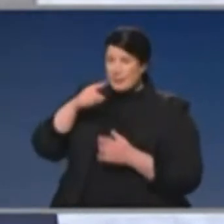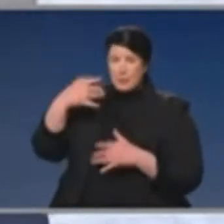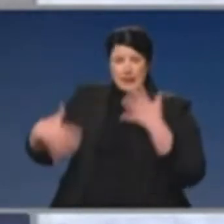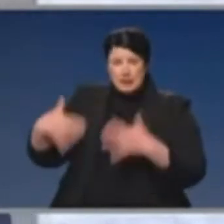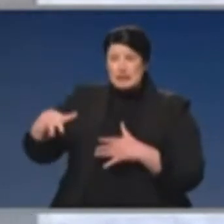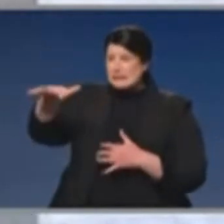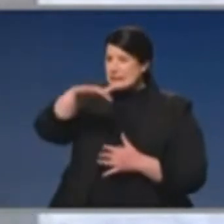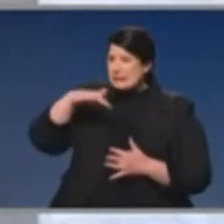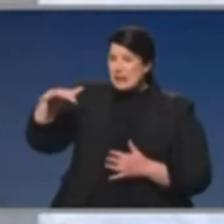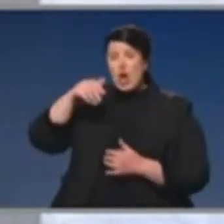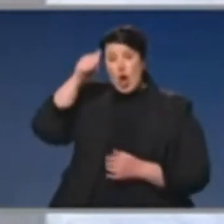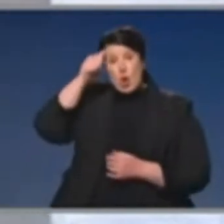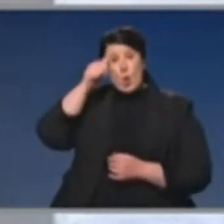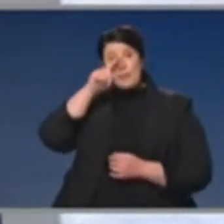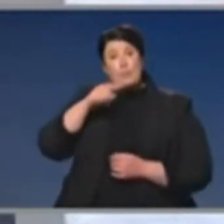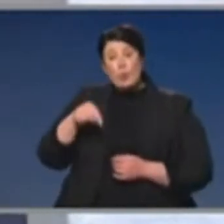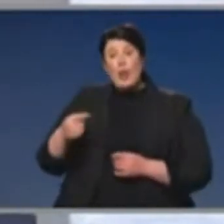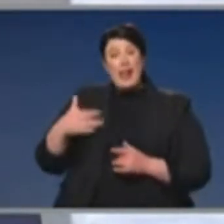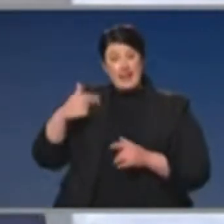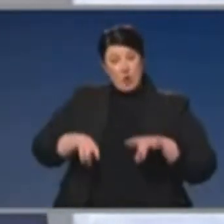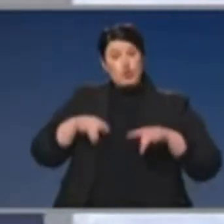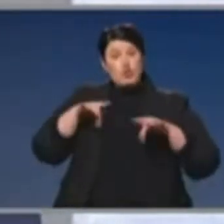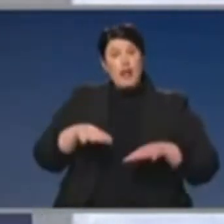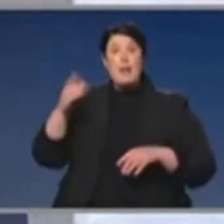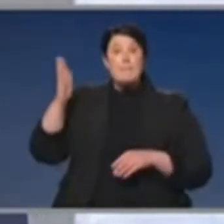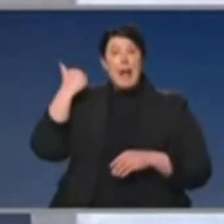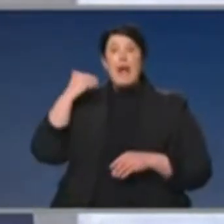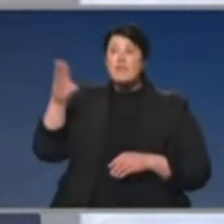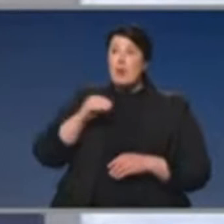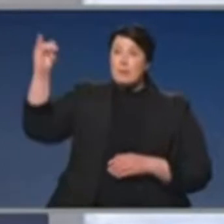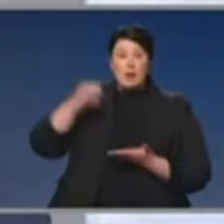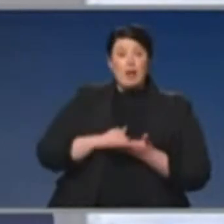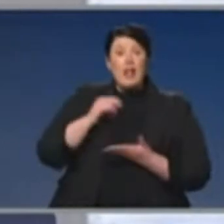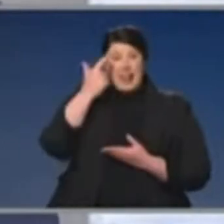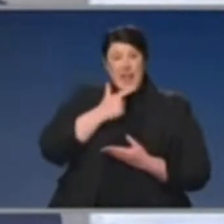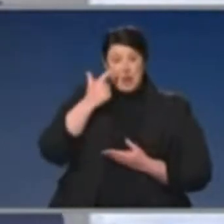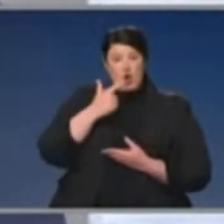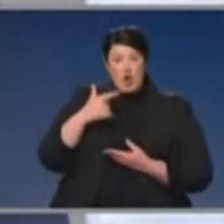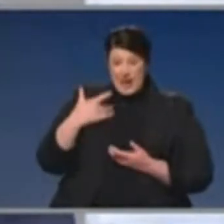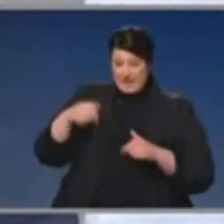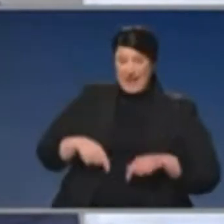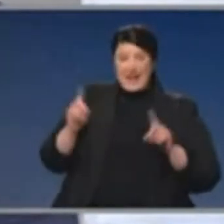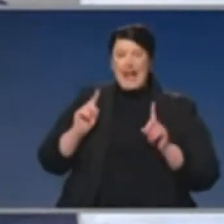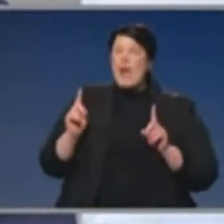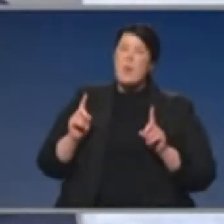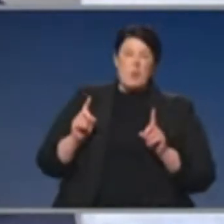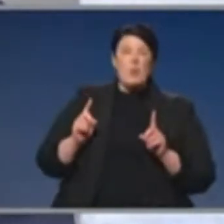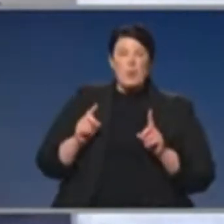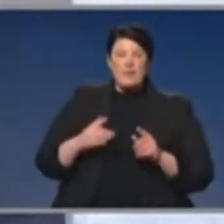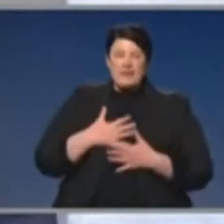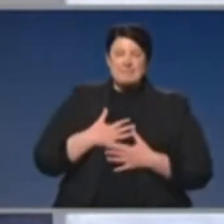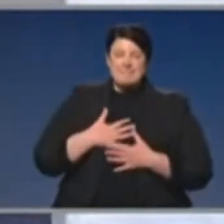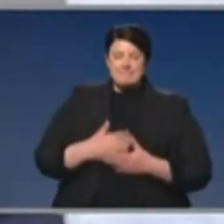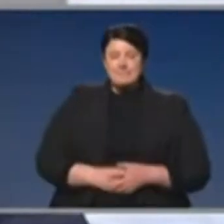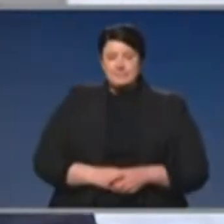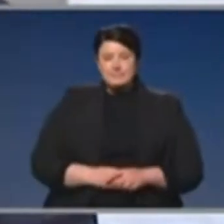Lebanese Australian community, will be feeling it very deeply, and I was pleased to be able to talk to a number of those yesterday. So why don't we go to questions? For